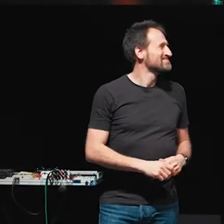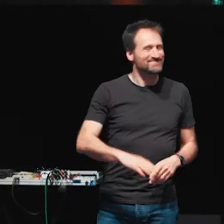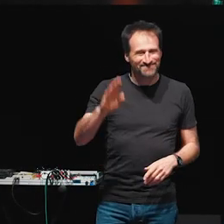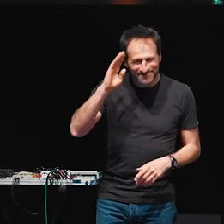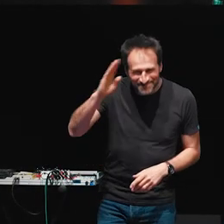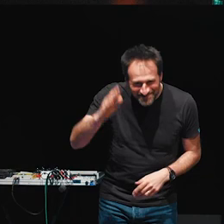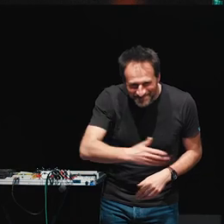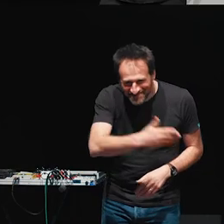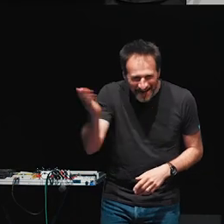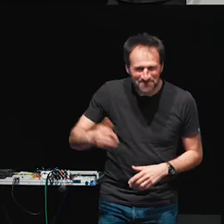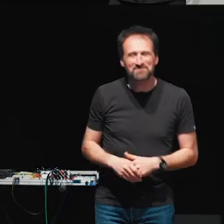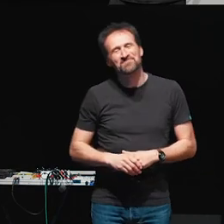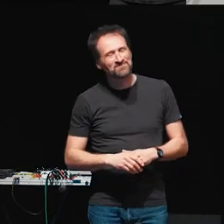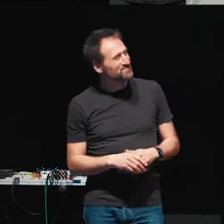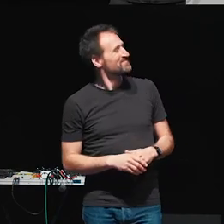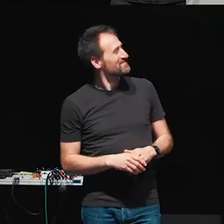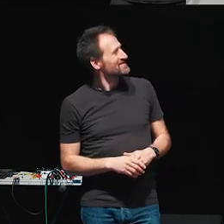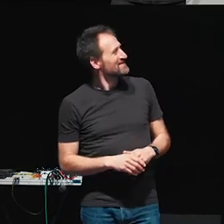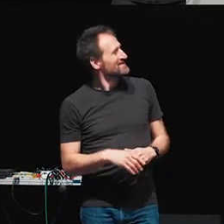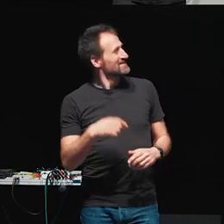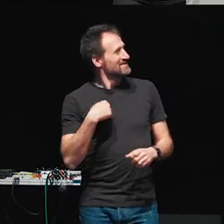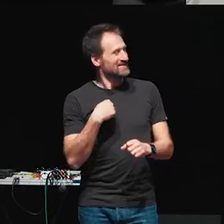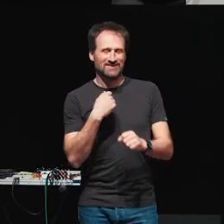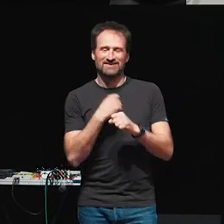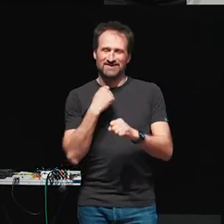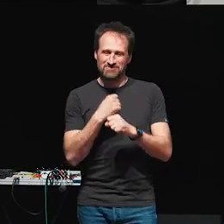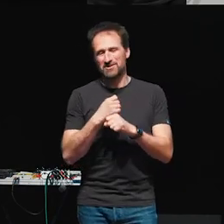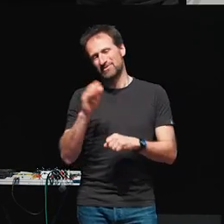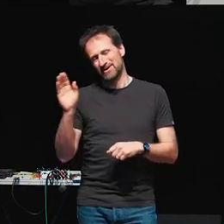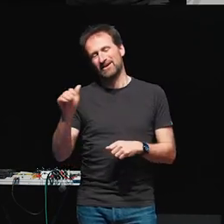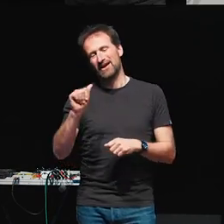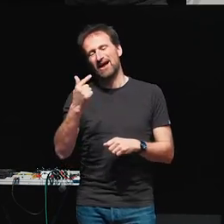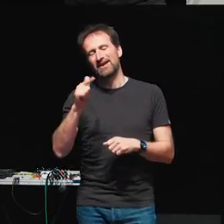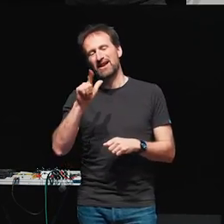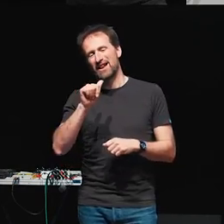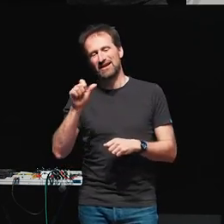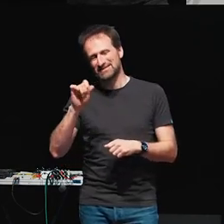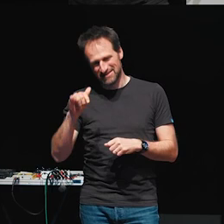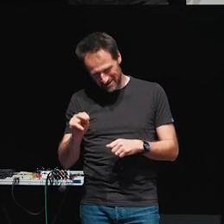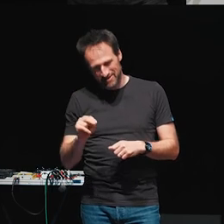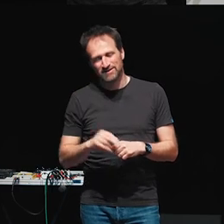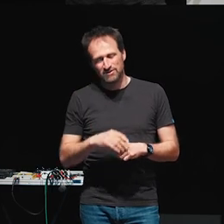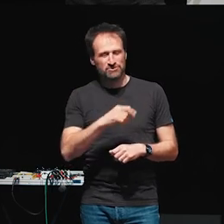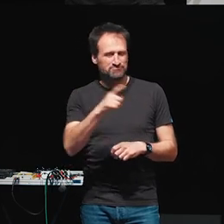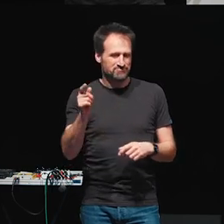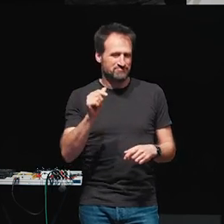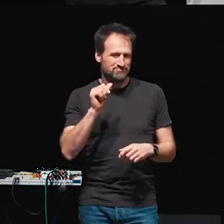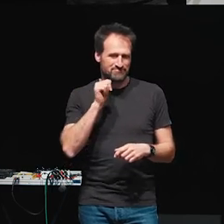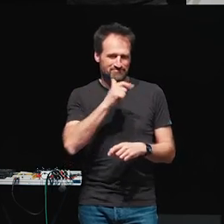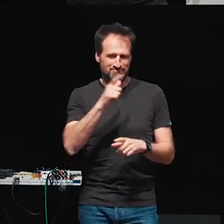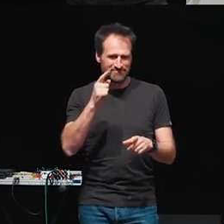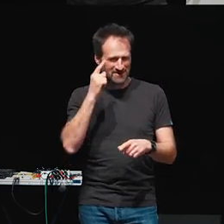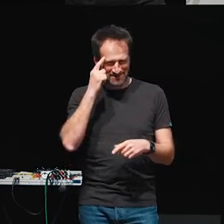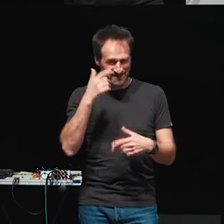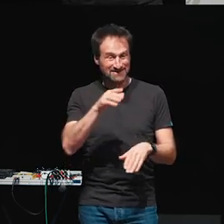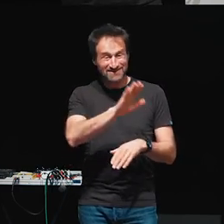Hi, everyone. I work in Atlassian, and Atlassian headquarters, as probably most people don't know, are